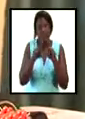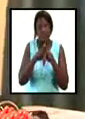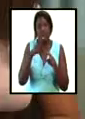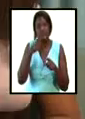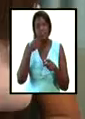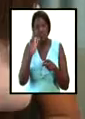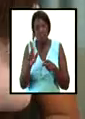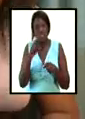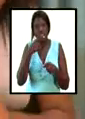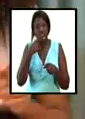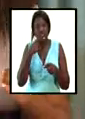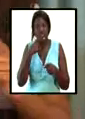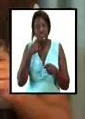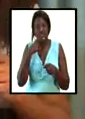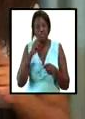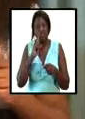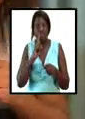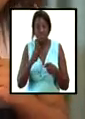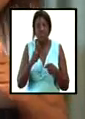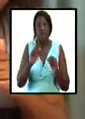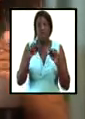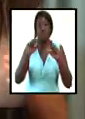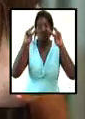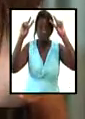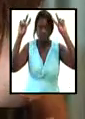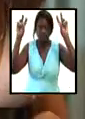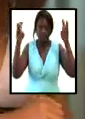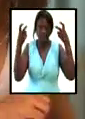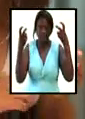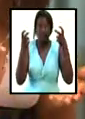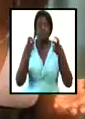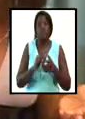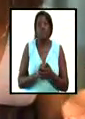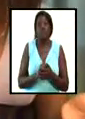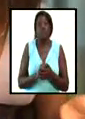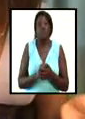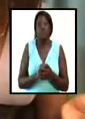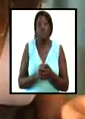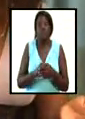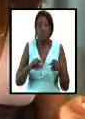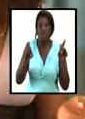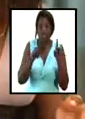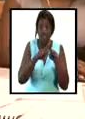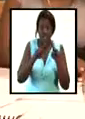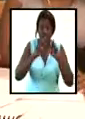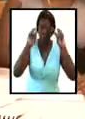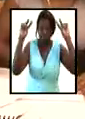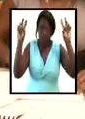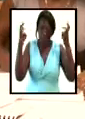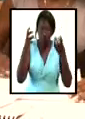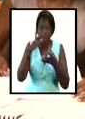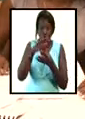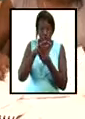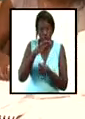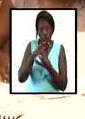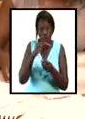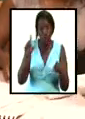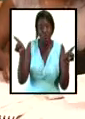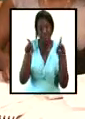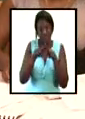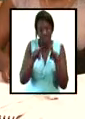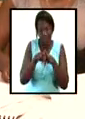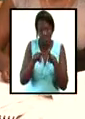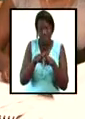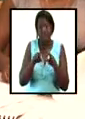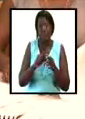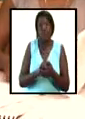book. Okay, does that mean I should write the quote just as it is written in the passage? Oh yeah, Yeah, you don't want to go wrong with